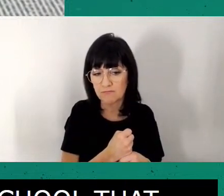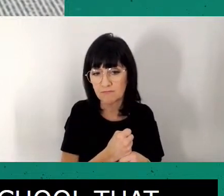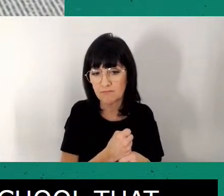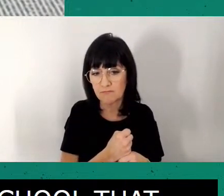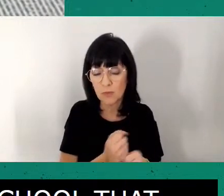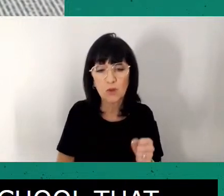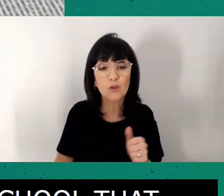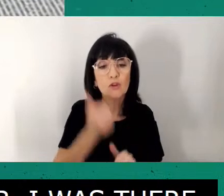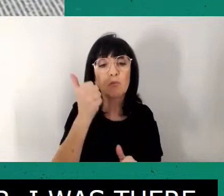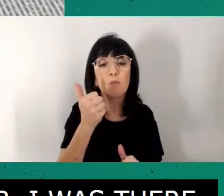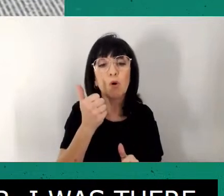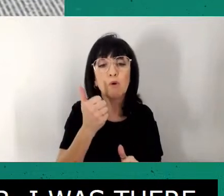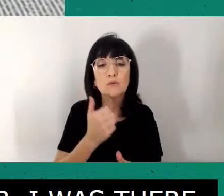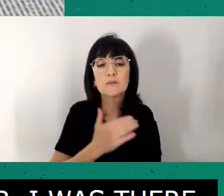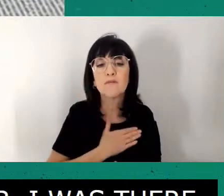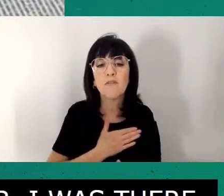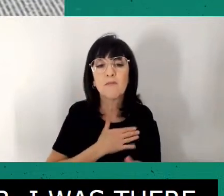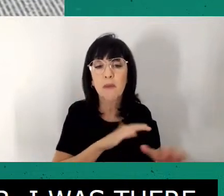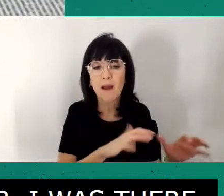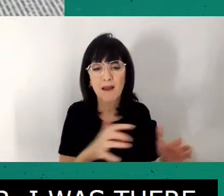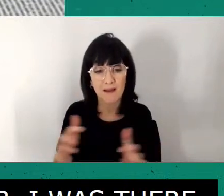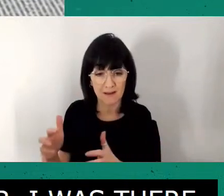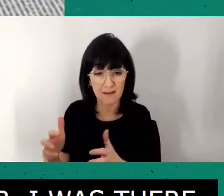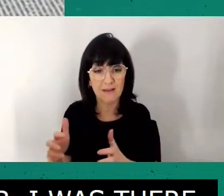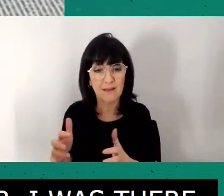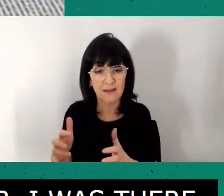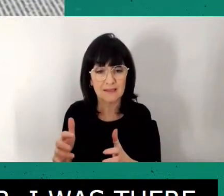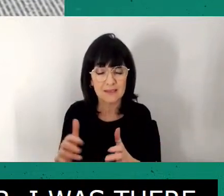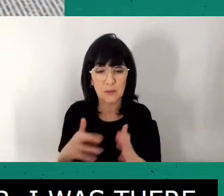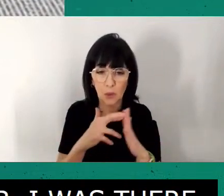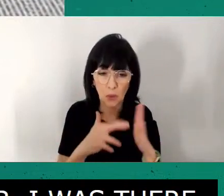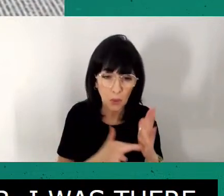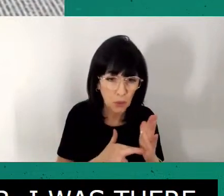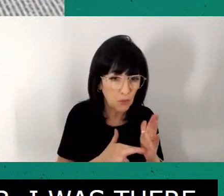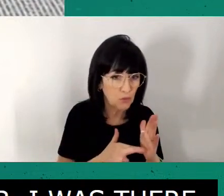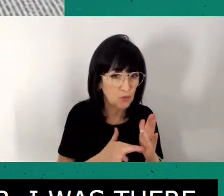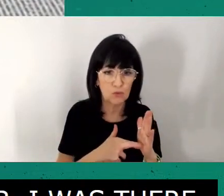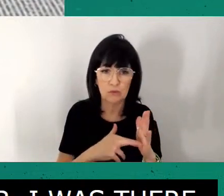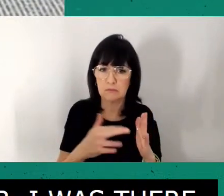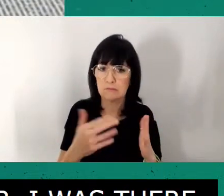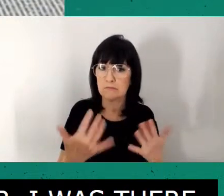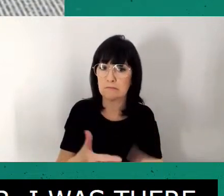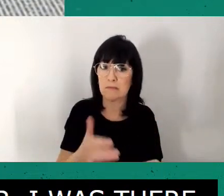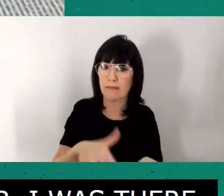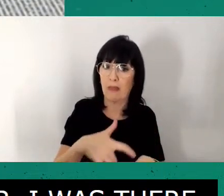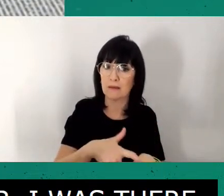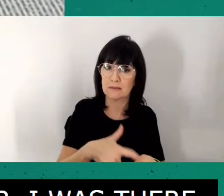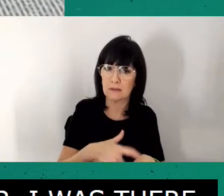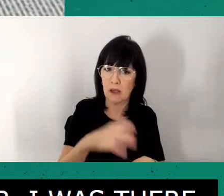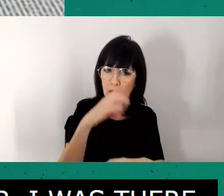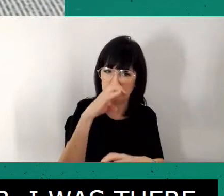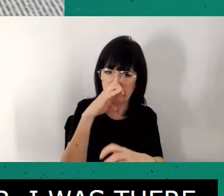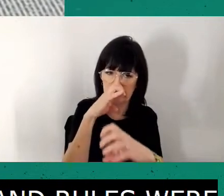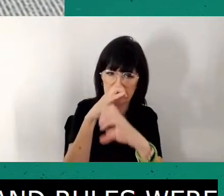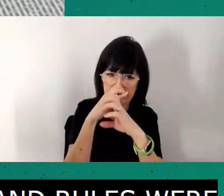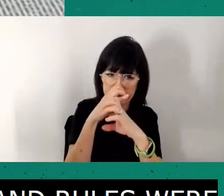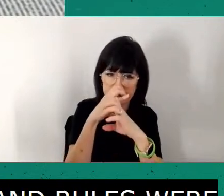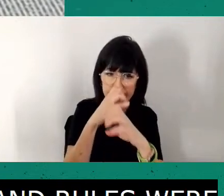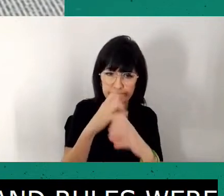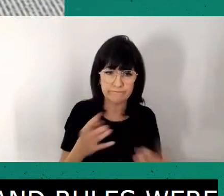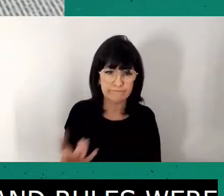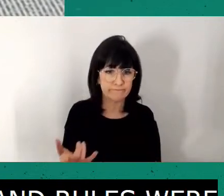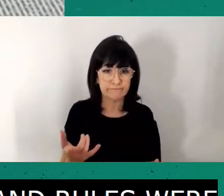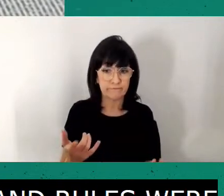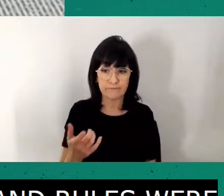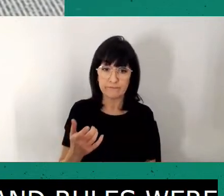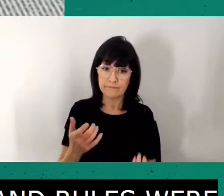most of my classes and rules were so strict that you couldn't do anything after I'd been completely on my own